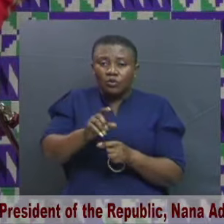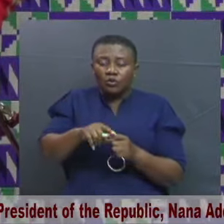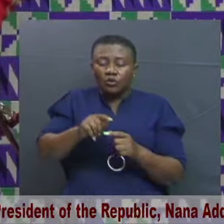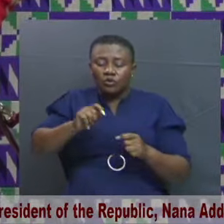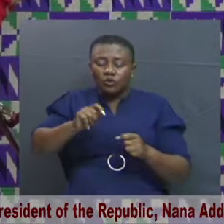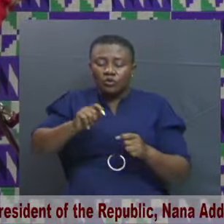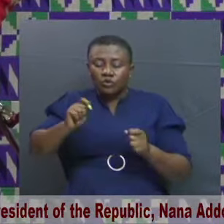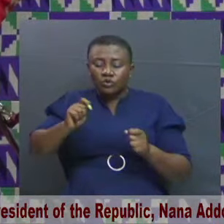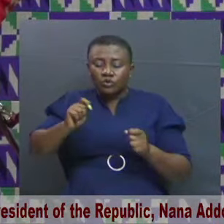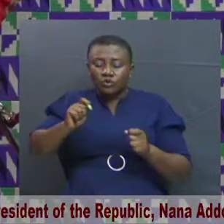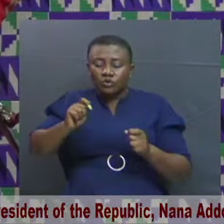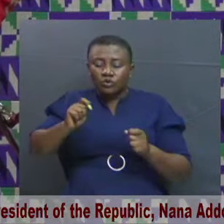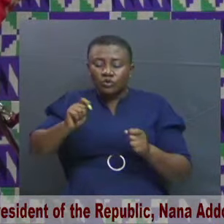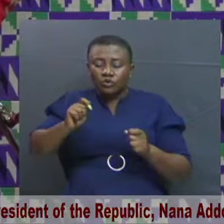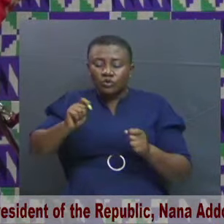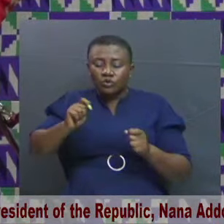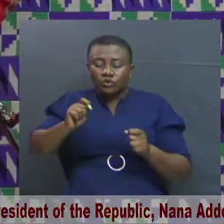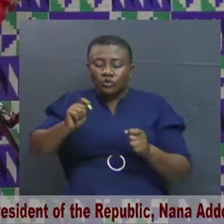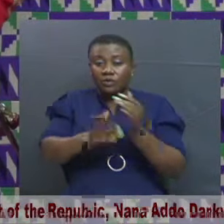the